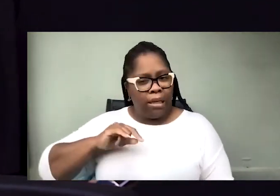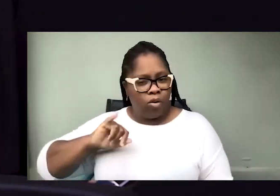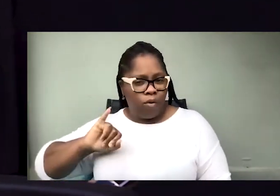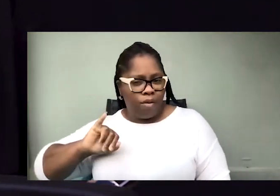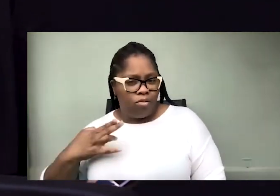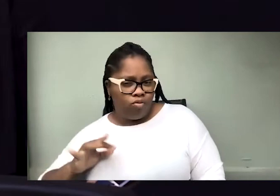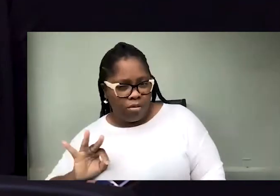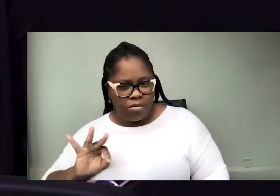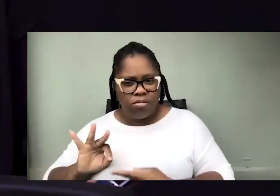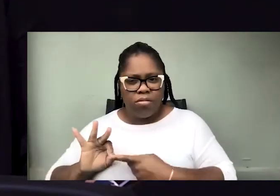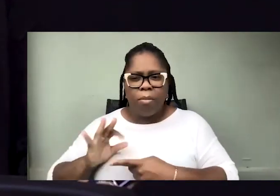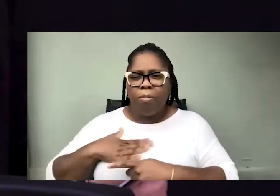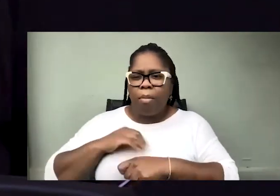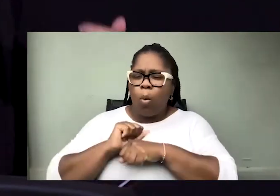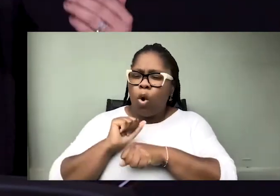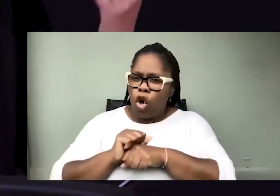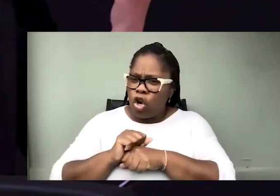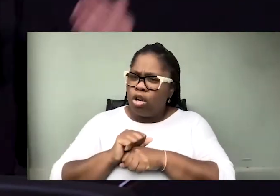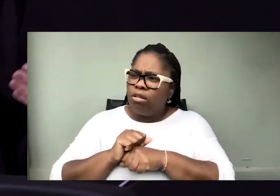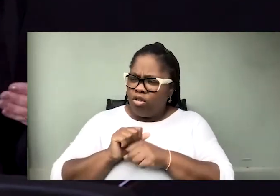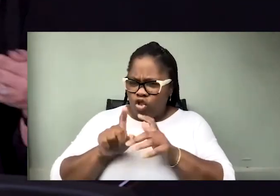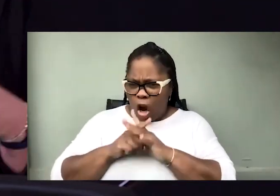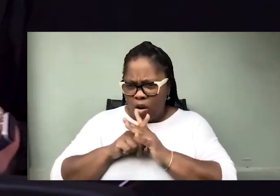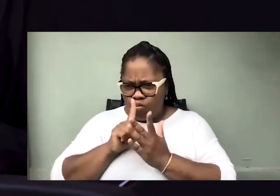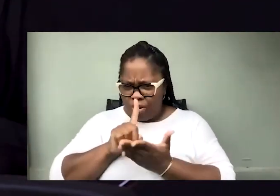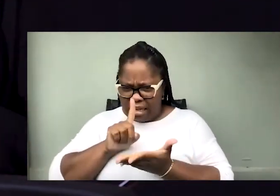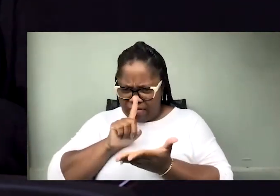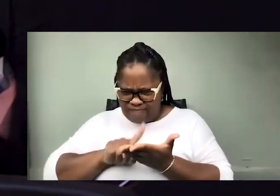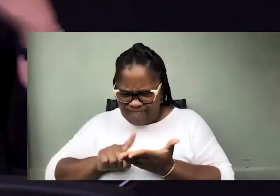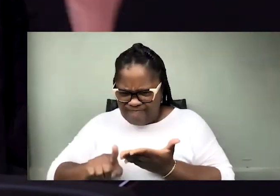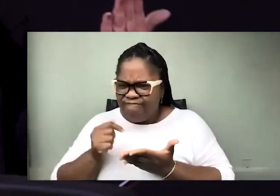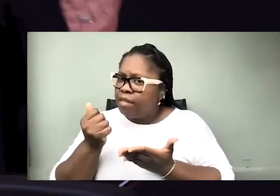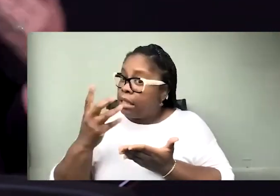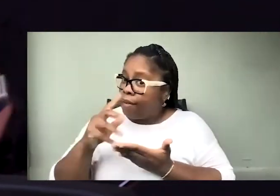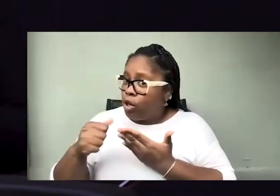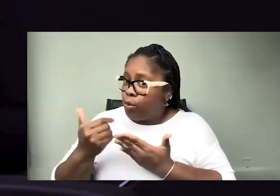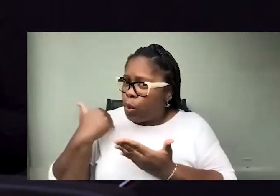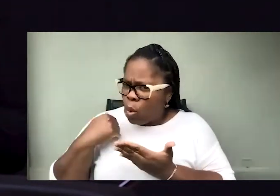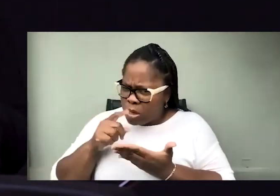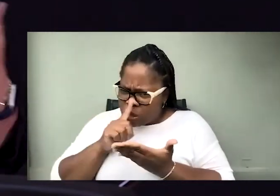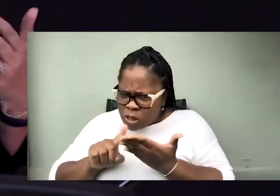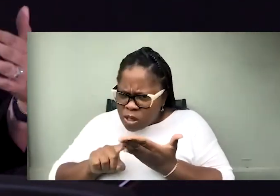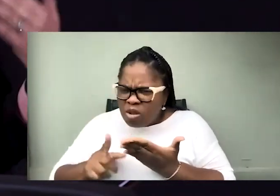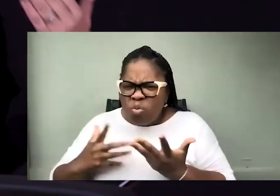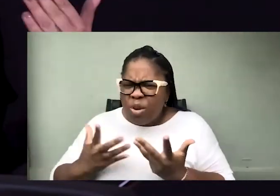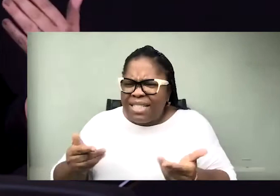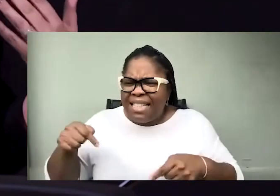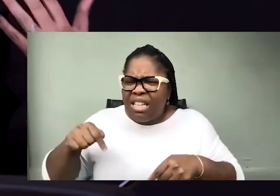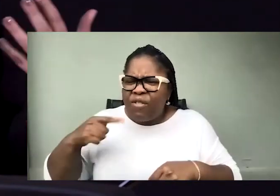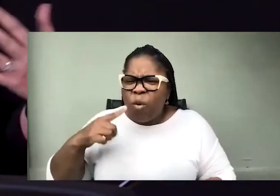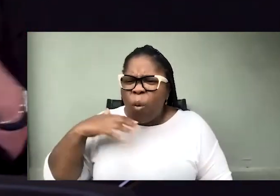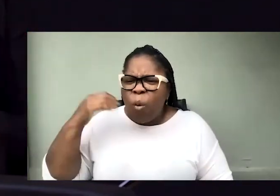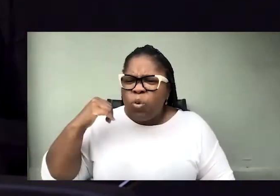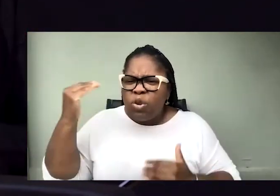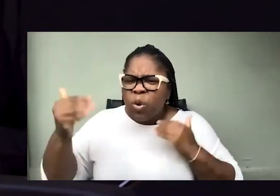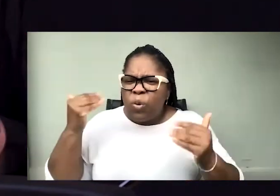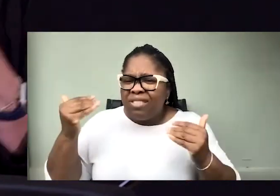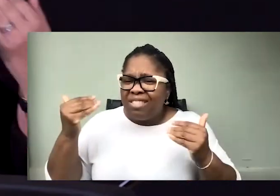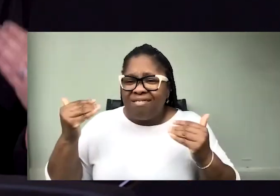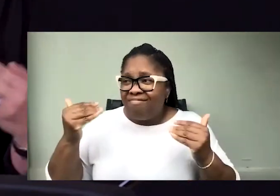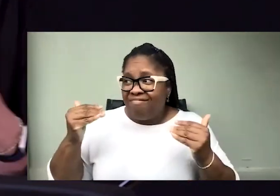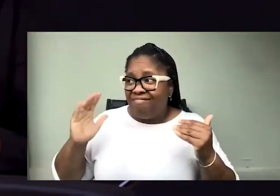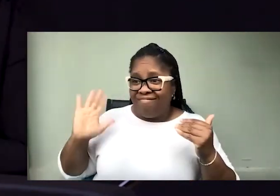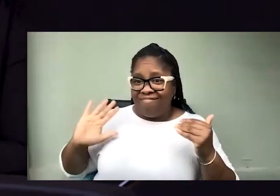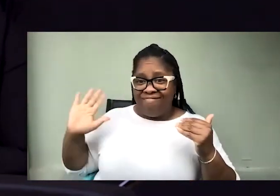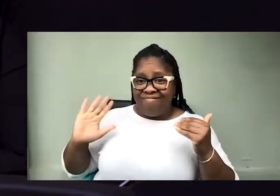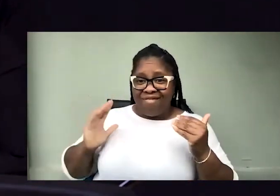my work started digging into, you know, several years ago, what's here for older adults? And at the time, there wasn't a lot. You know,